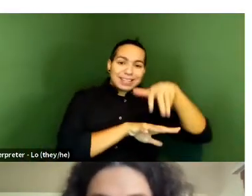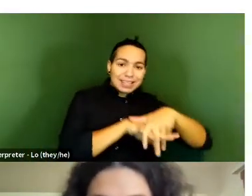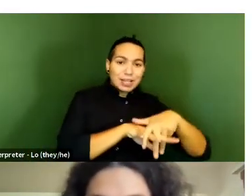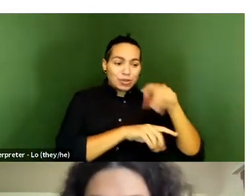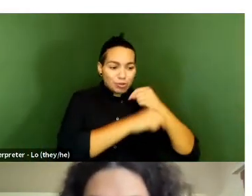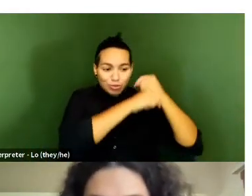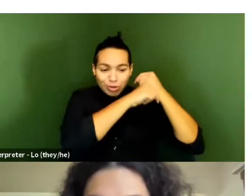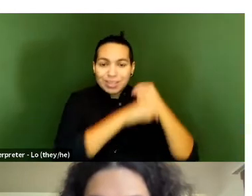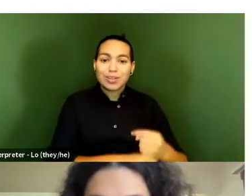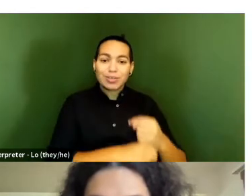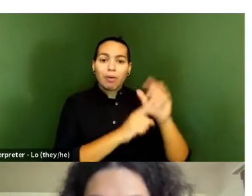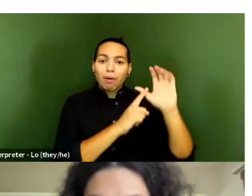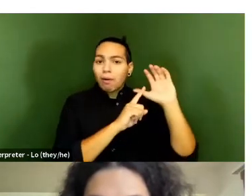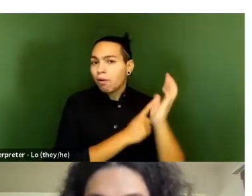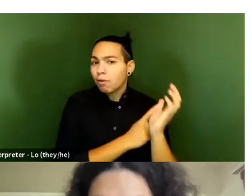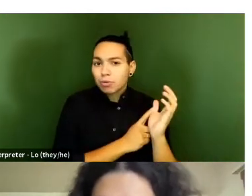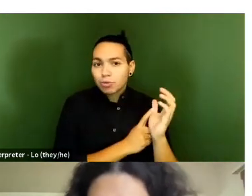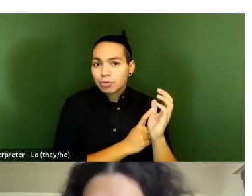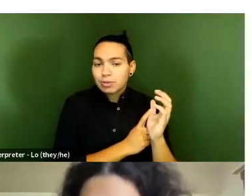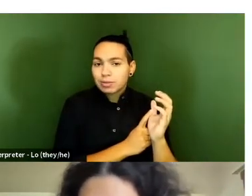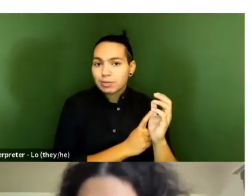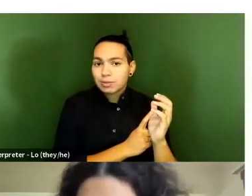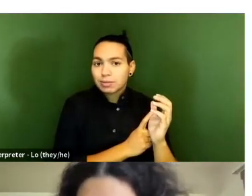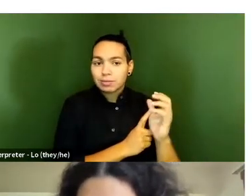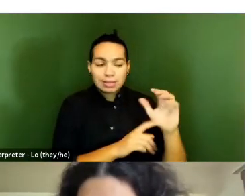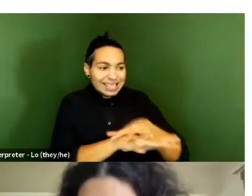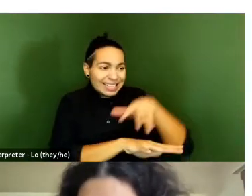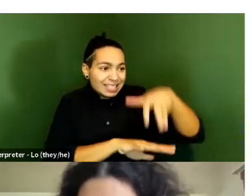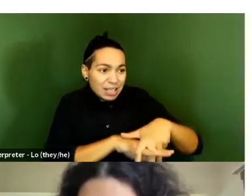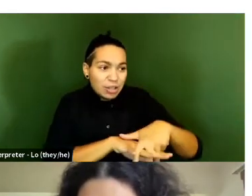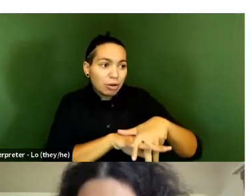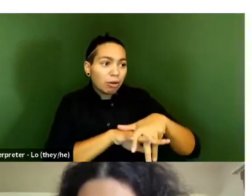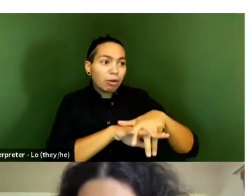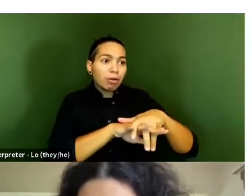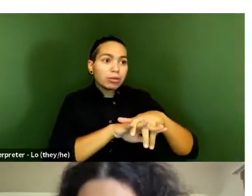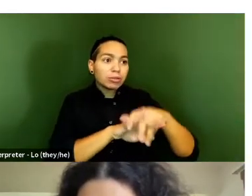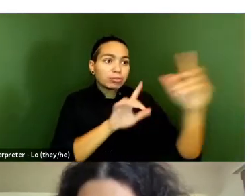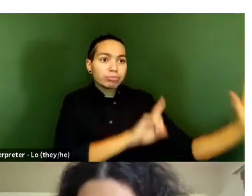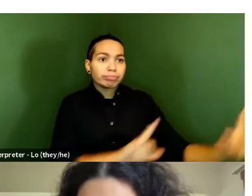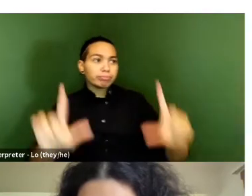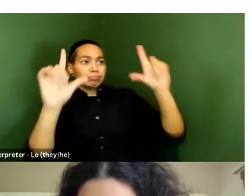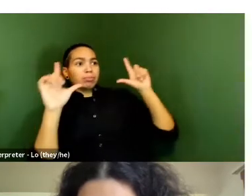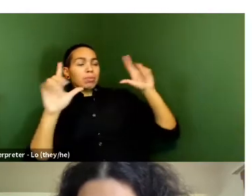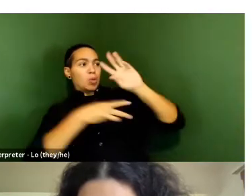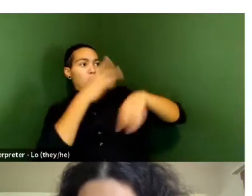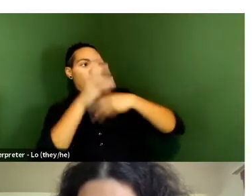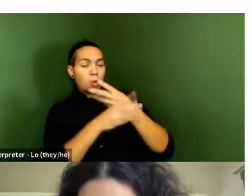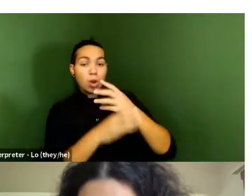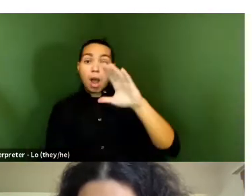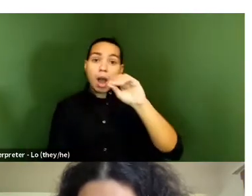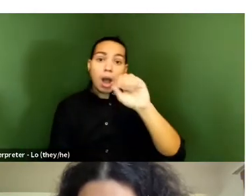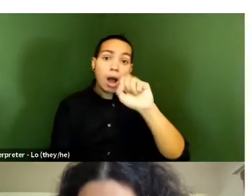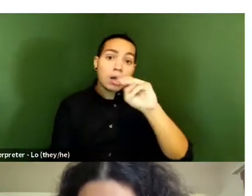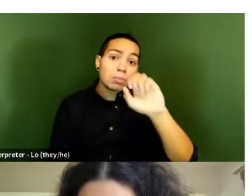traditional cultures, Indigenous ways of looking at the world, our cosmologies. I think that often the idea of